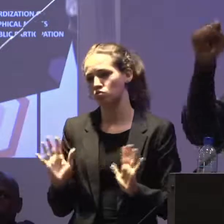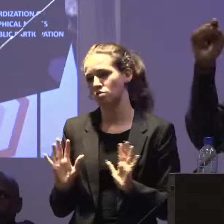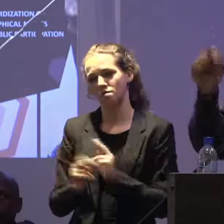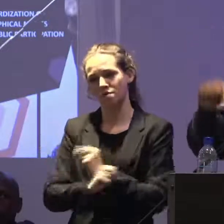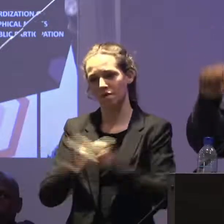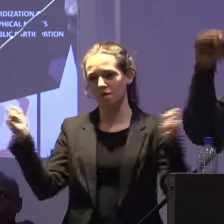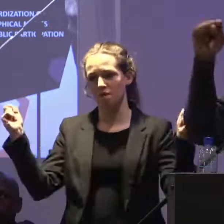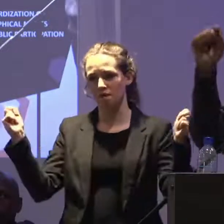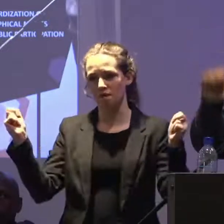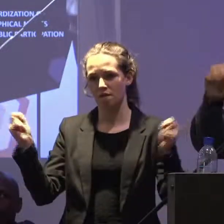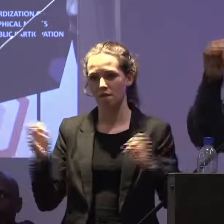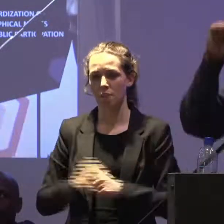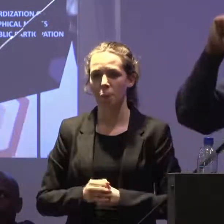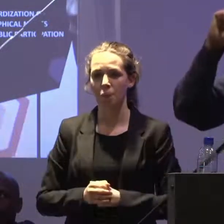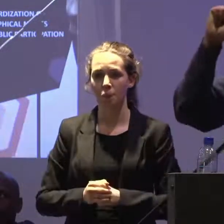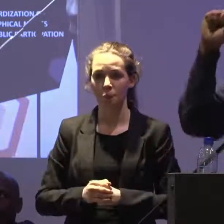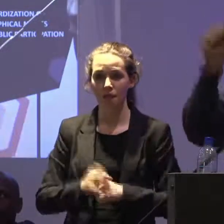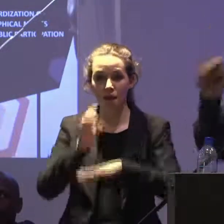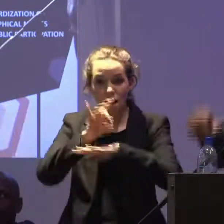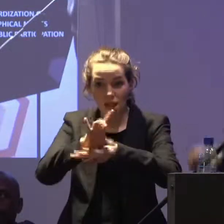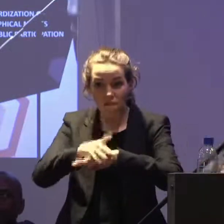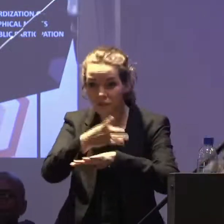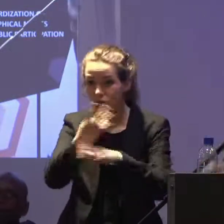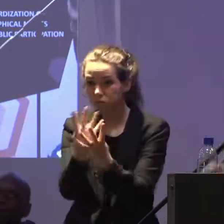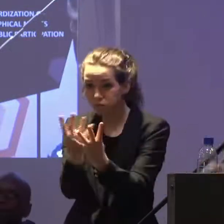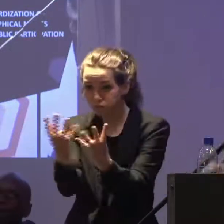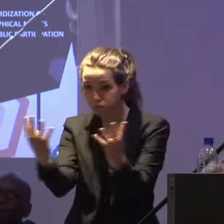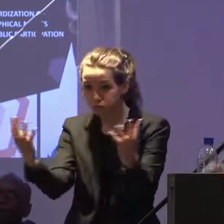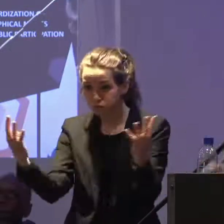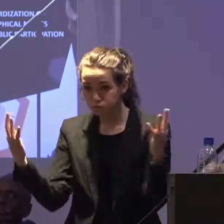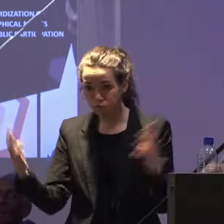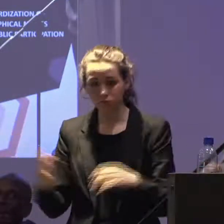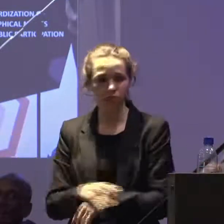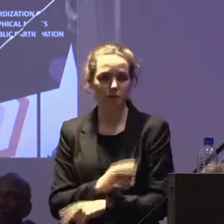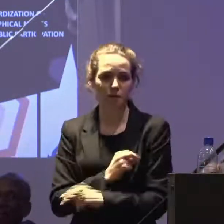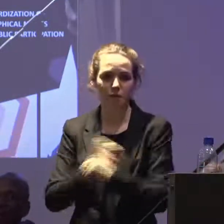Never give advice in a crowd.